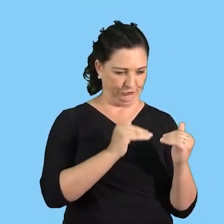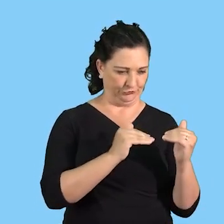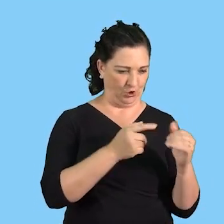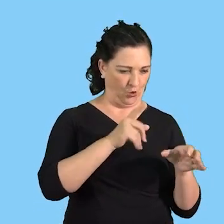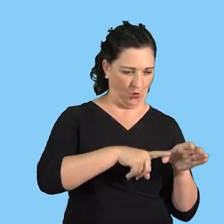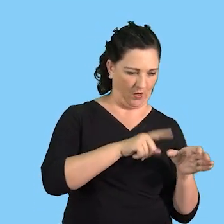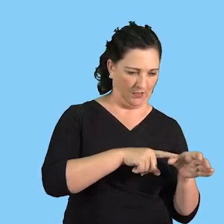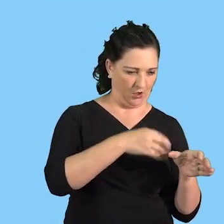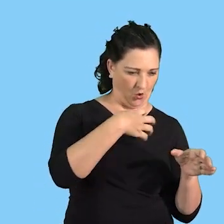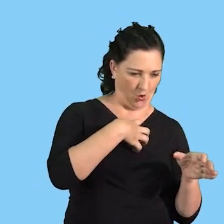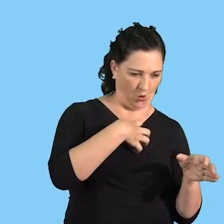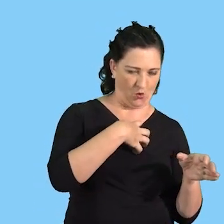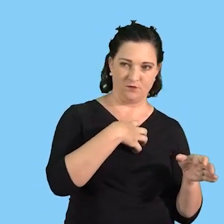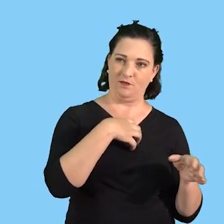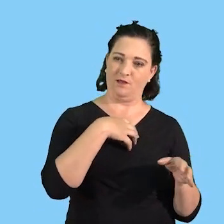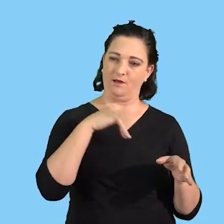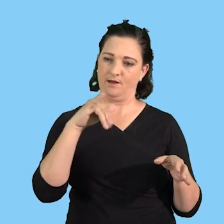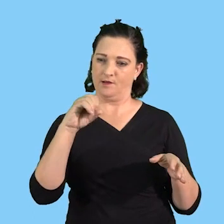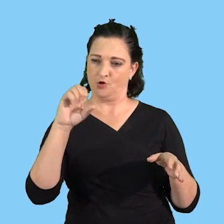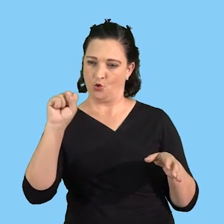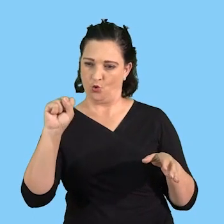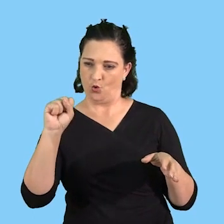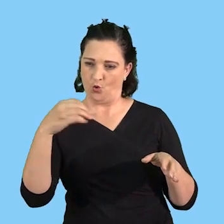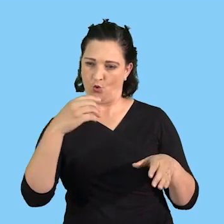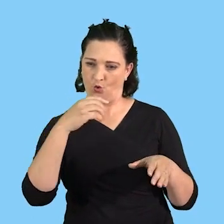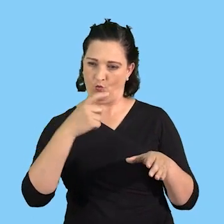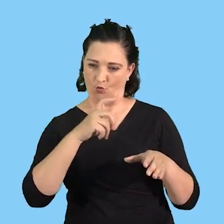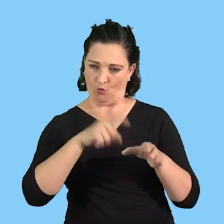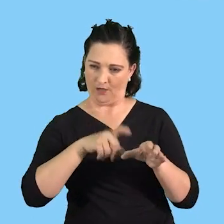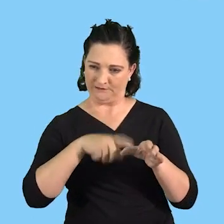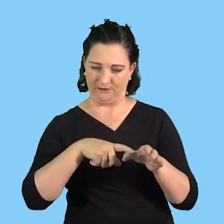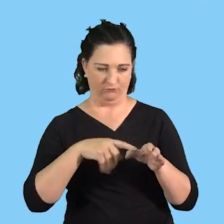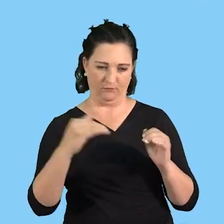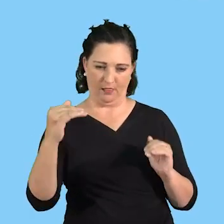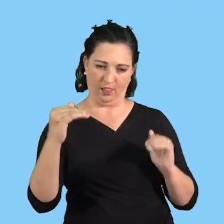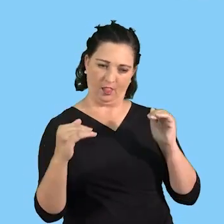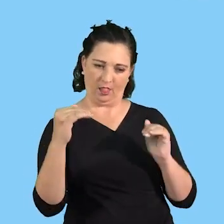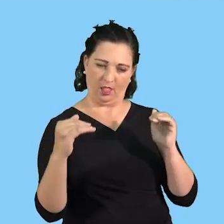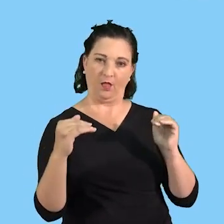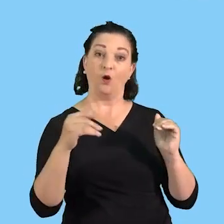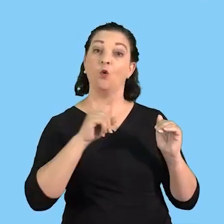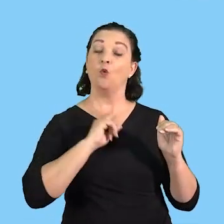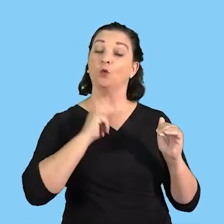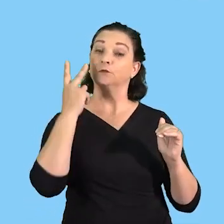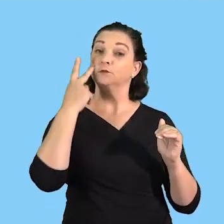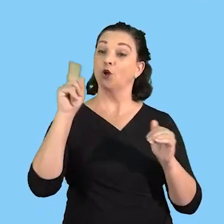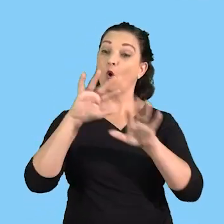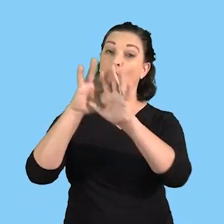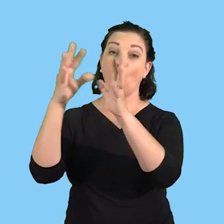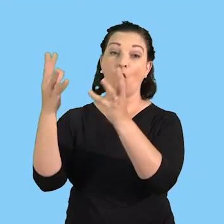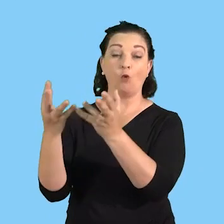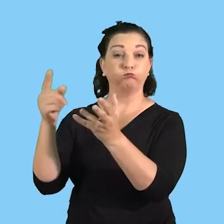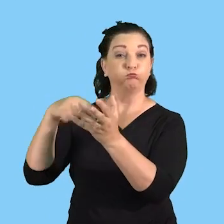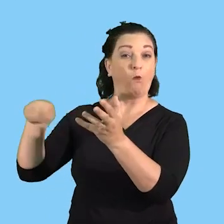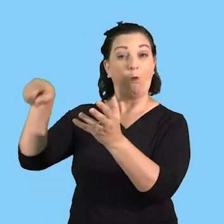international standards. So in simple terms, the product must be able to compete globally, because it's also